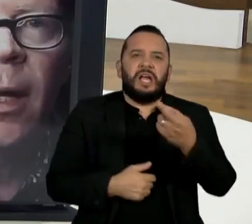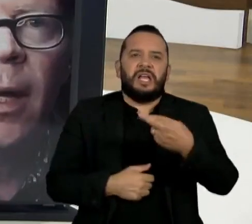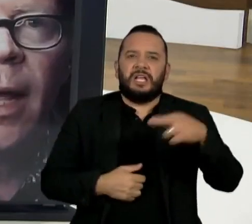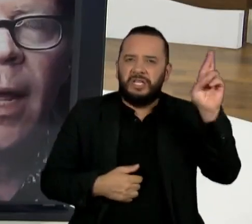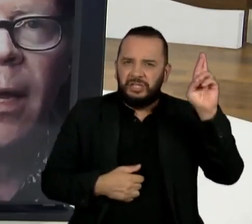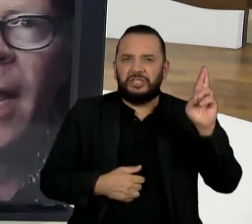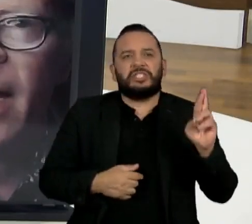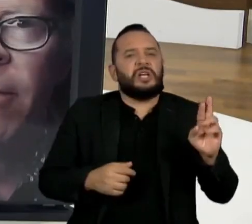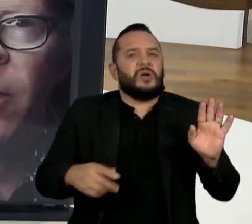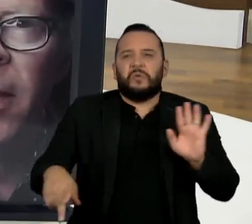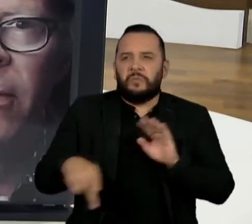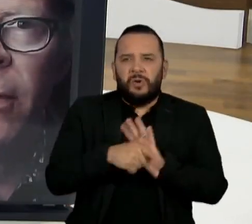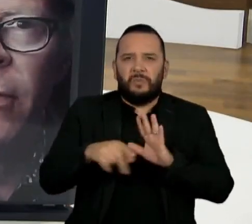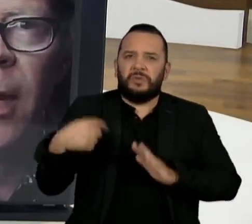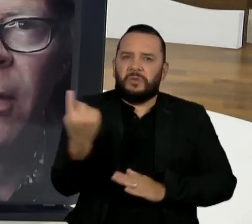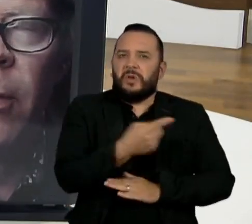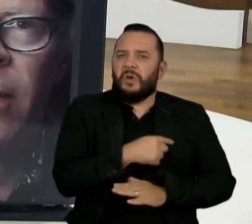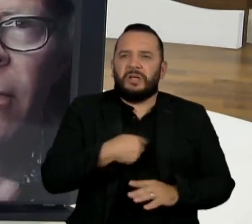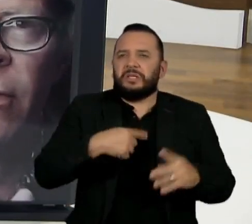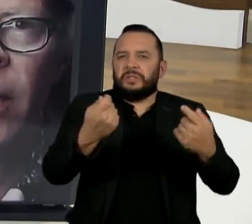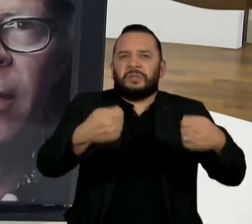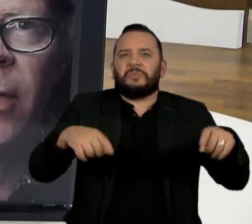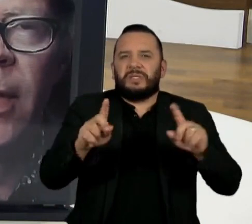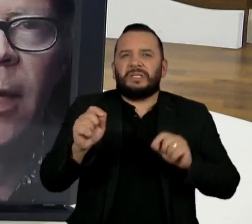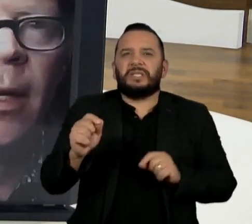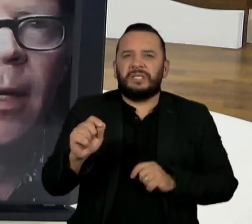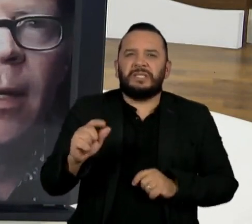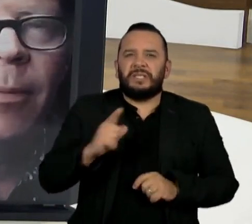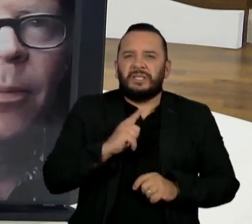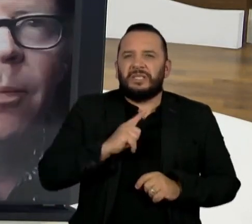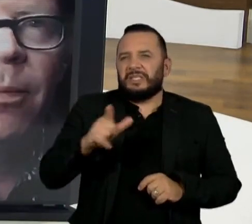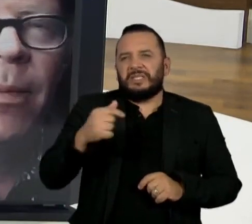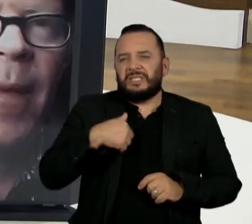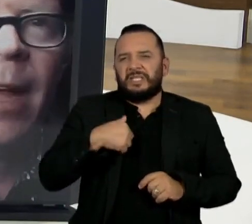religion and not have to be associated with those crazy